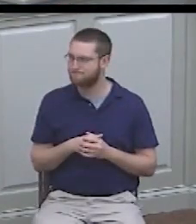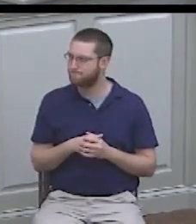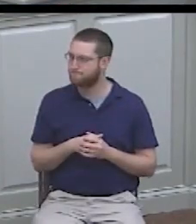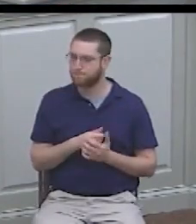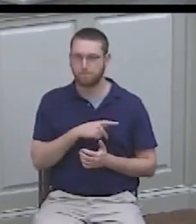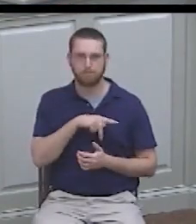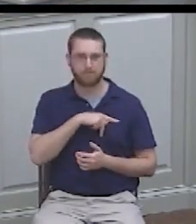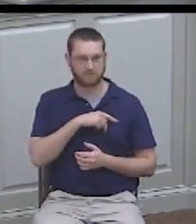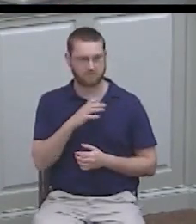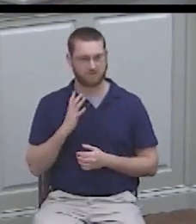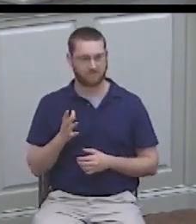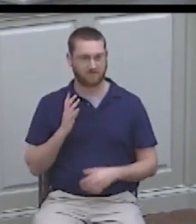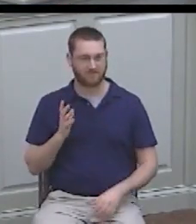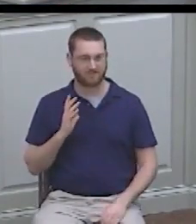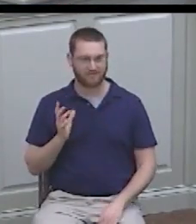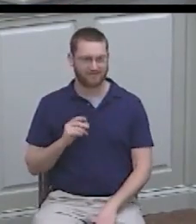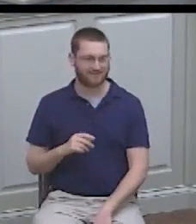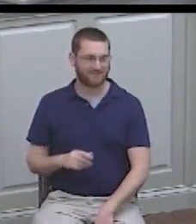Works for me.